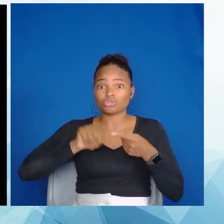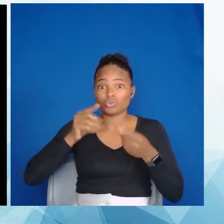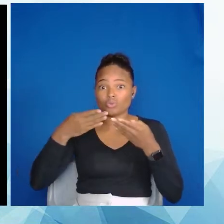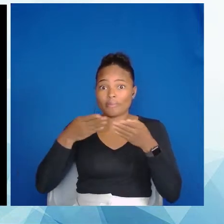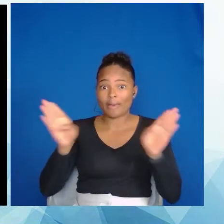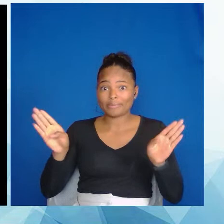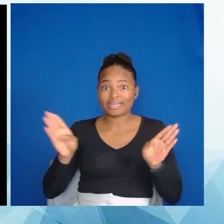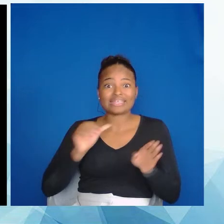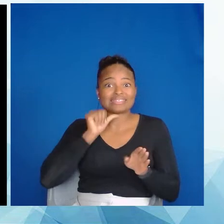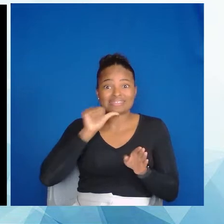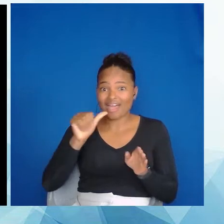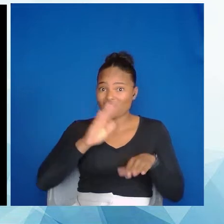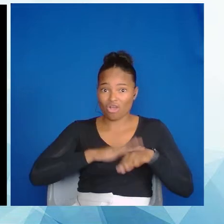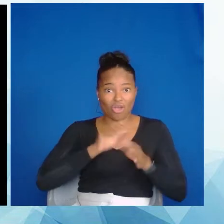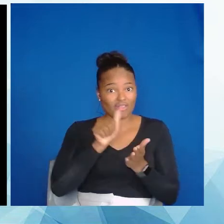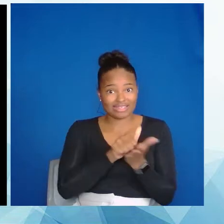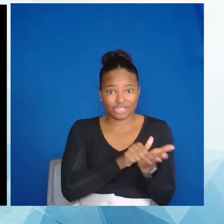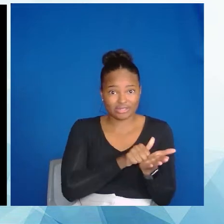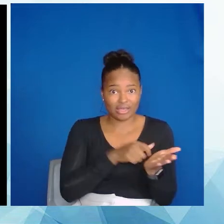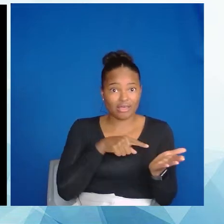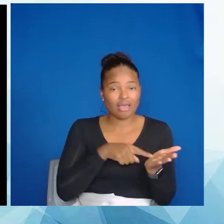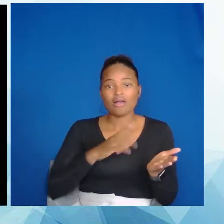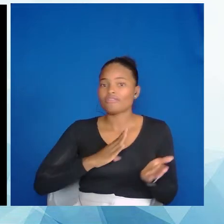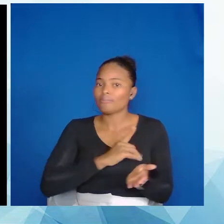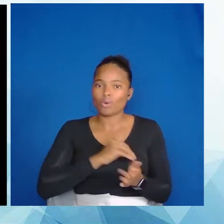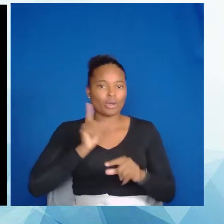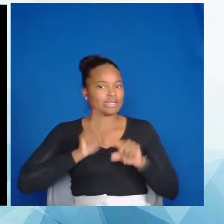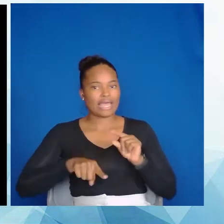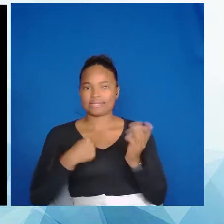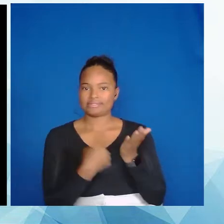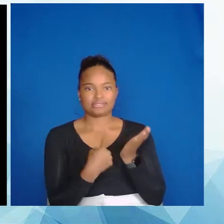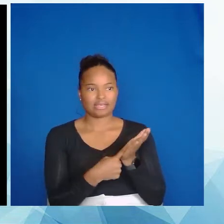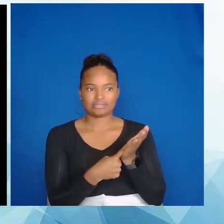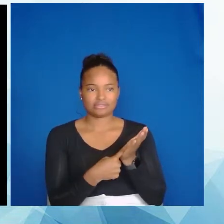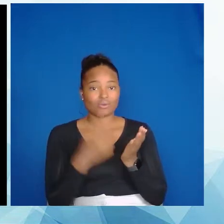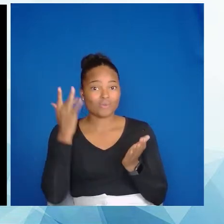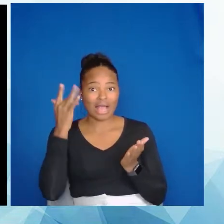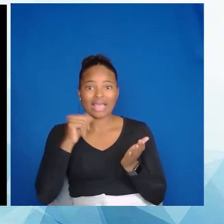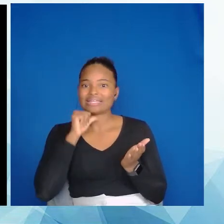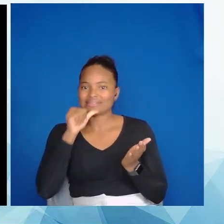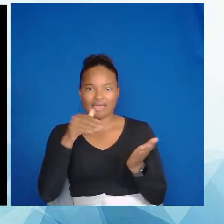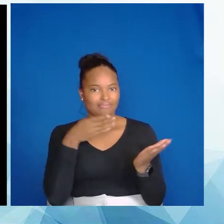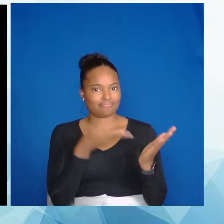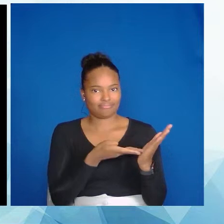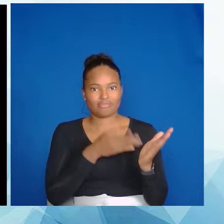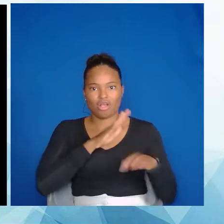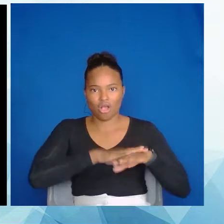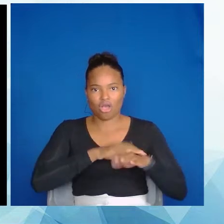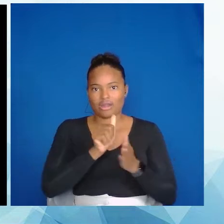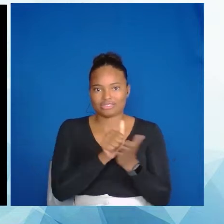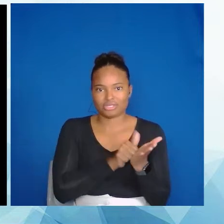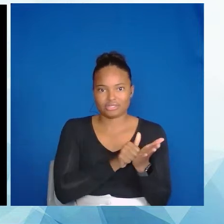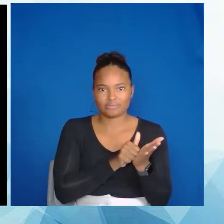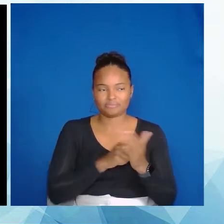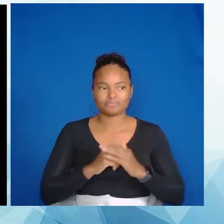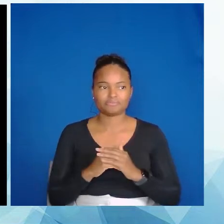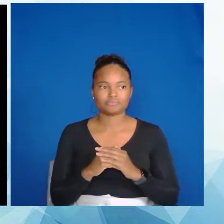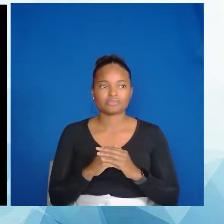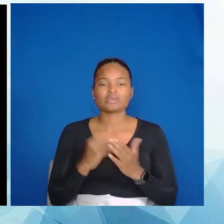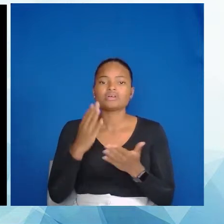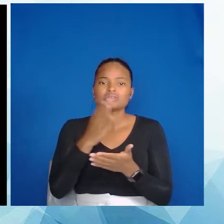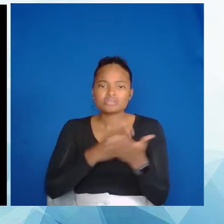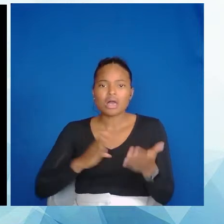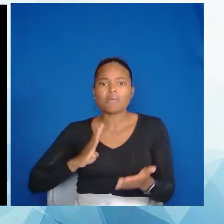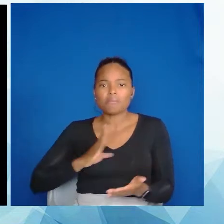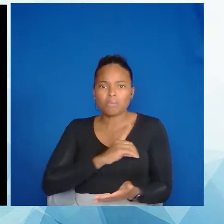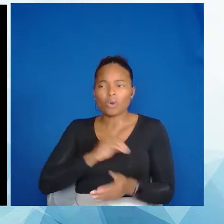non-agendized items, the board cannot discuss those items because they are not on the agenda. And some boards do a